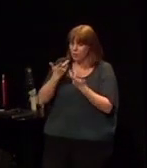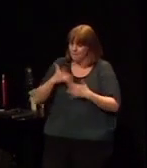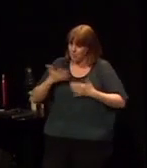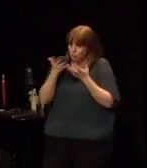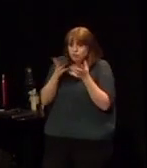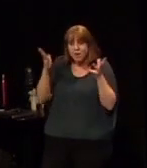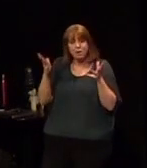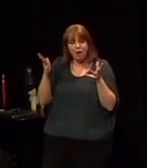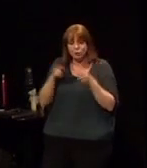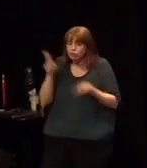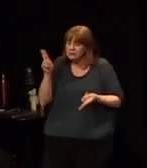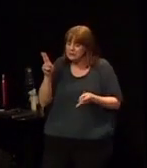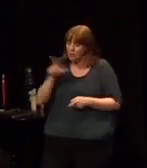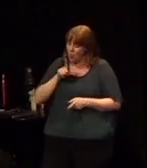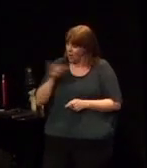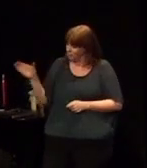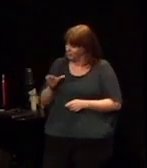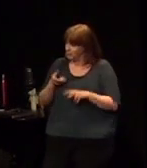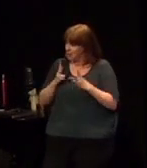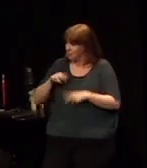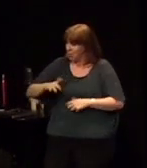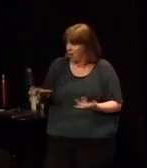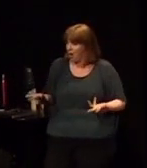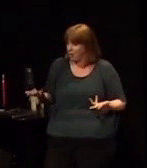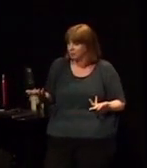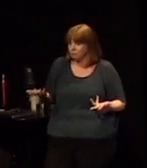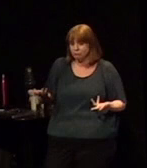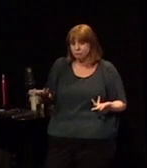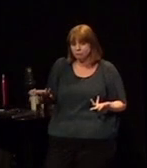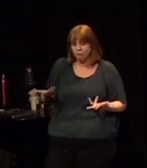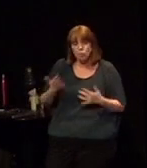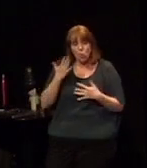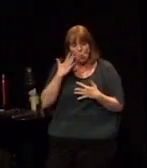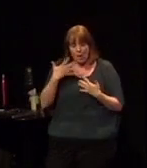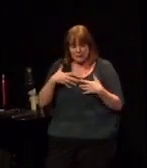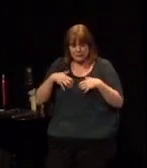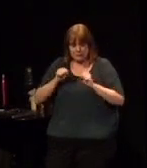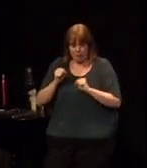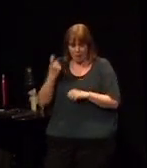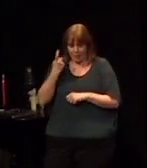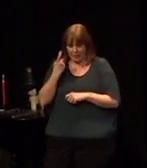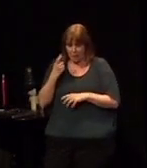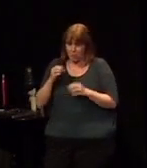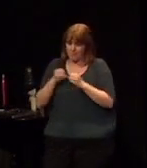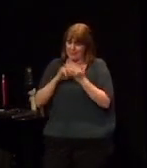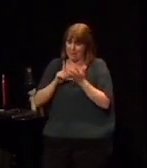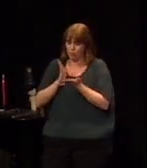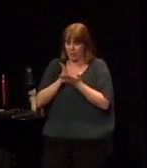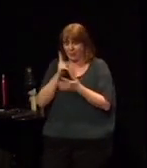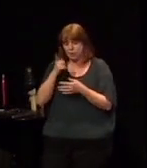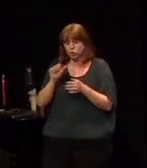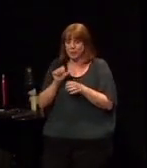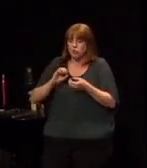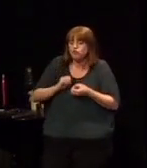heightened because of the presence of a BSL interpreter. And so I think when we start thinking of BSL creatively, that's